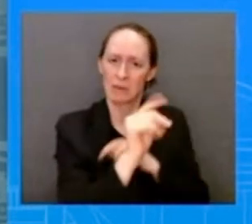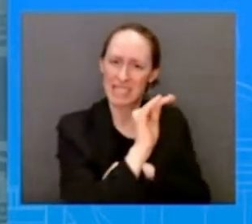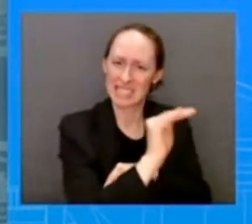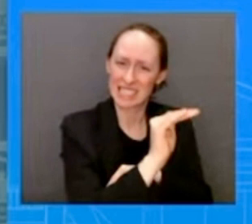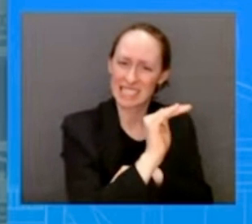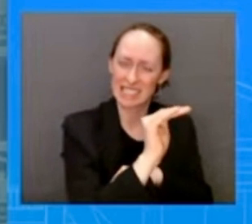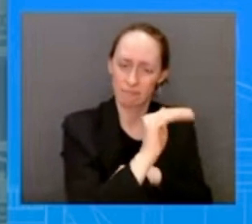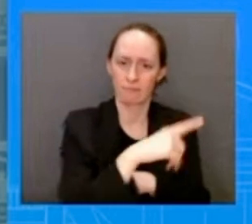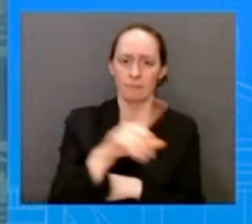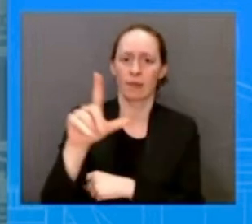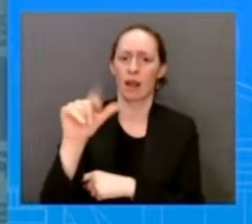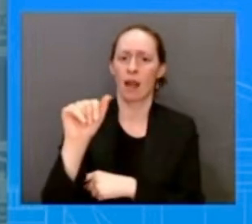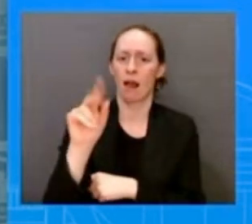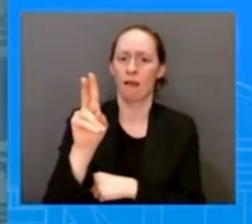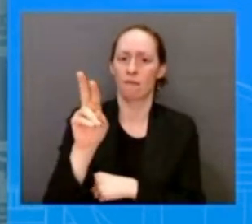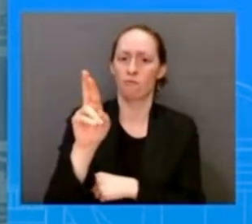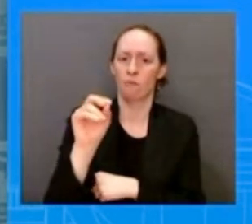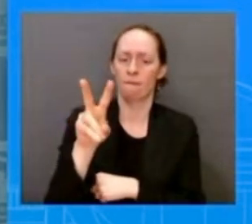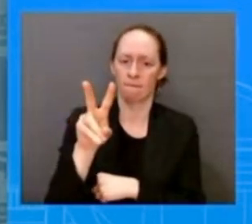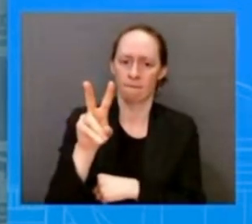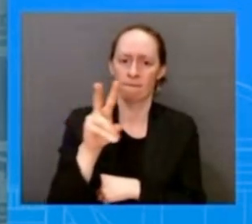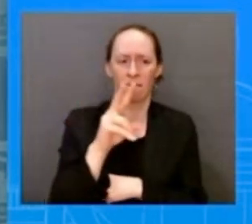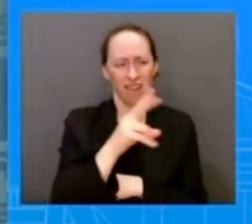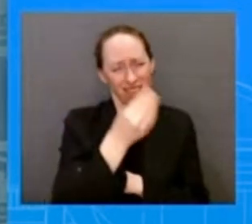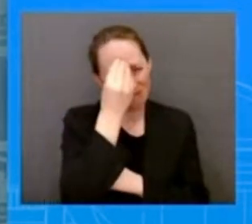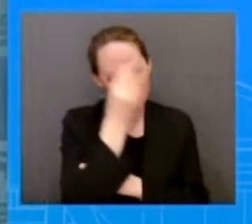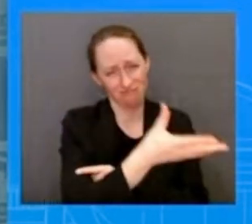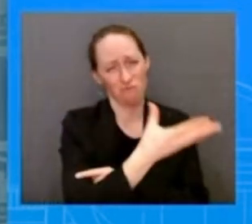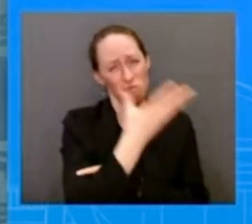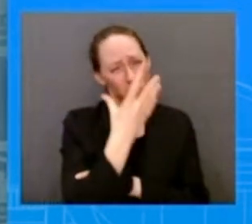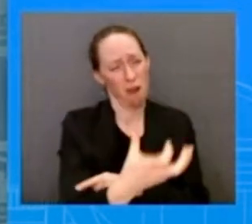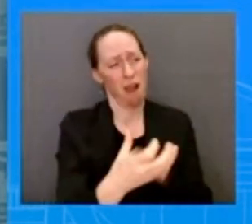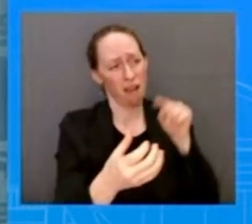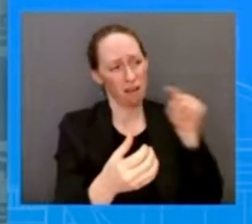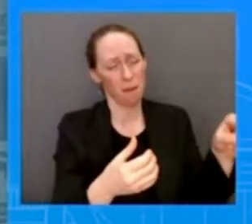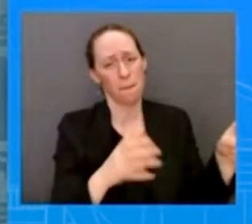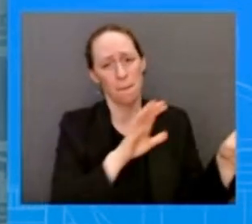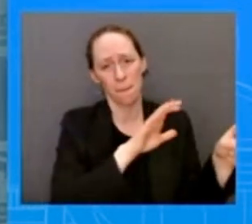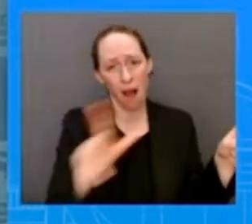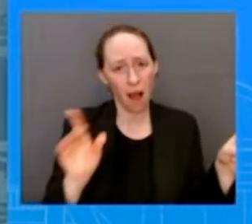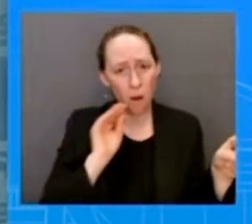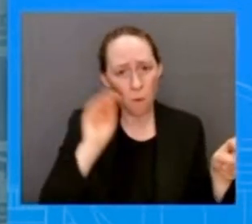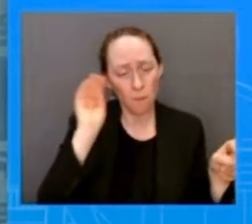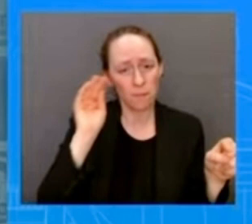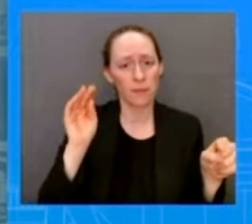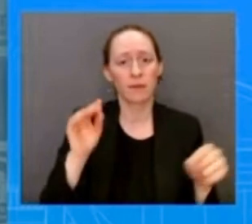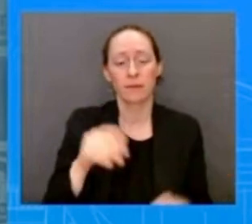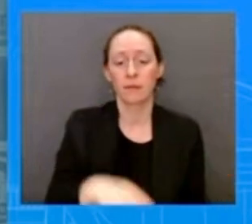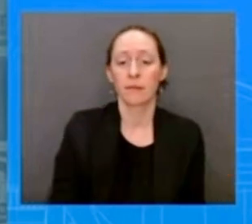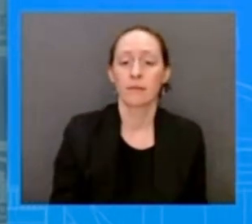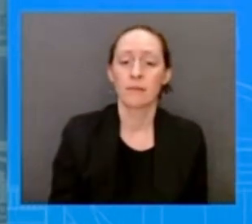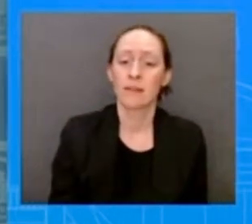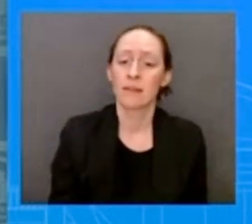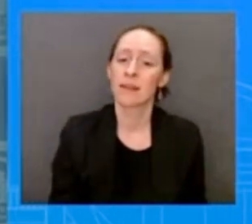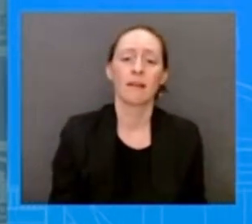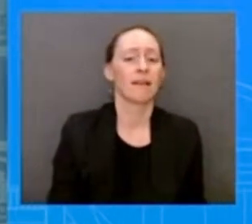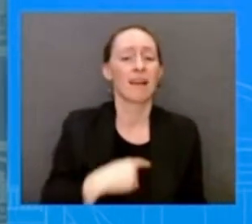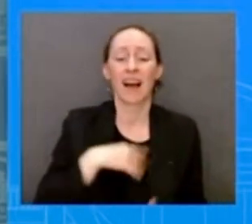take it. I really, for reasons I'm sure you can understand, I don't want to get into what the back and forth was on that,